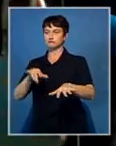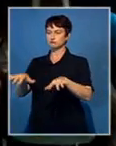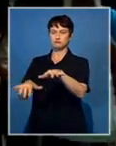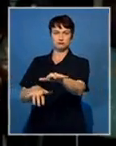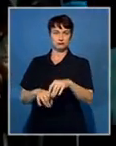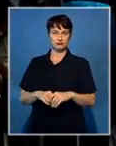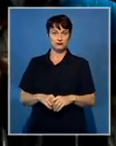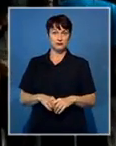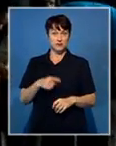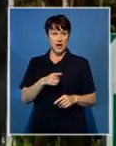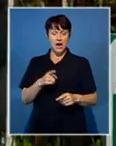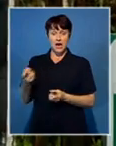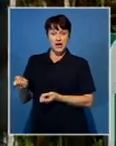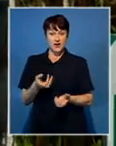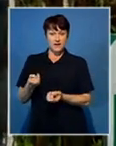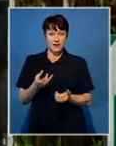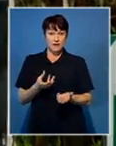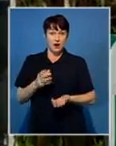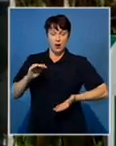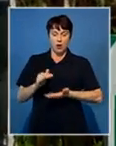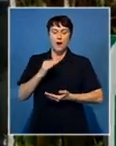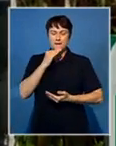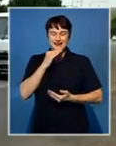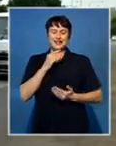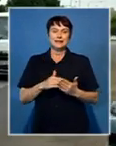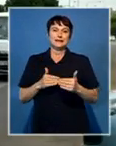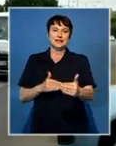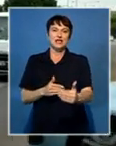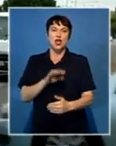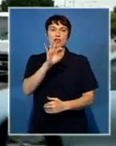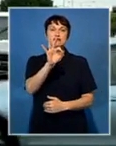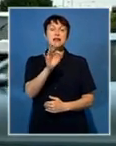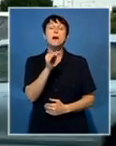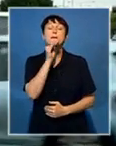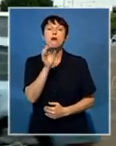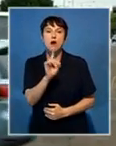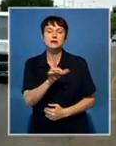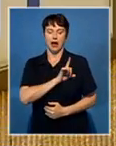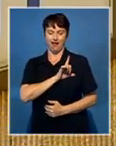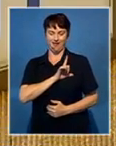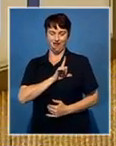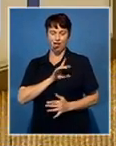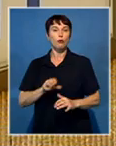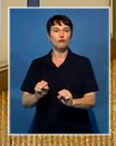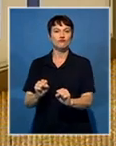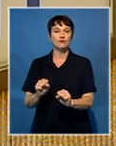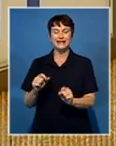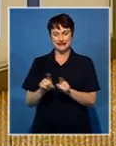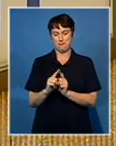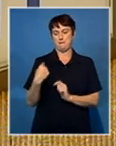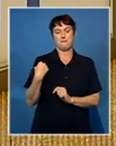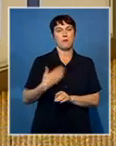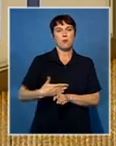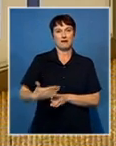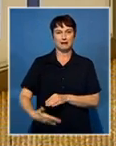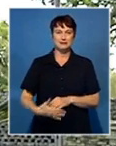If supply is too low, we get to experience the stage 3 load shedding that lasts for longer hours, like the past weekend. Eskom says the process does